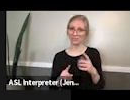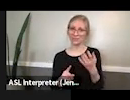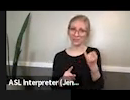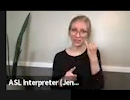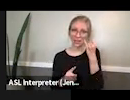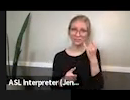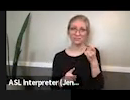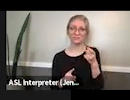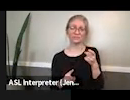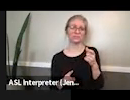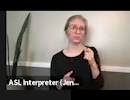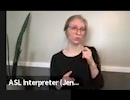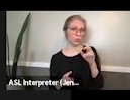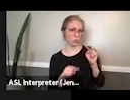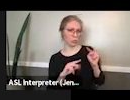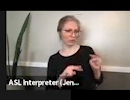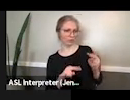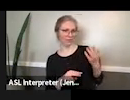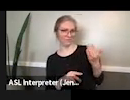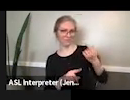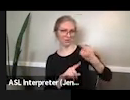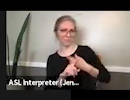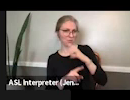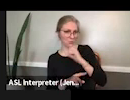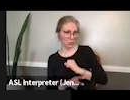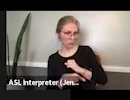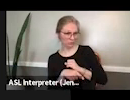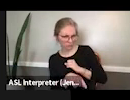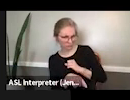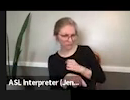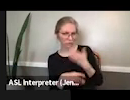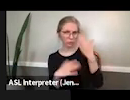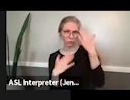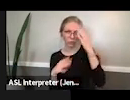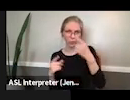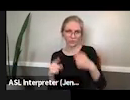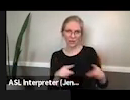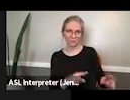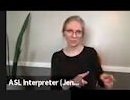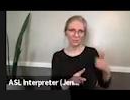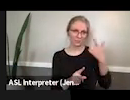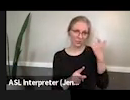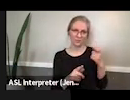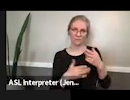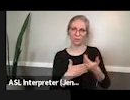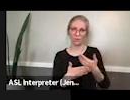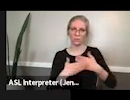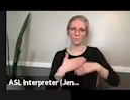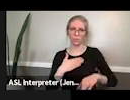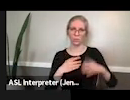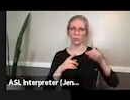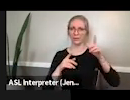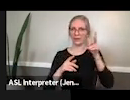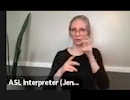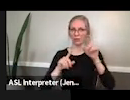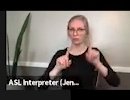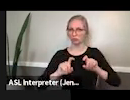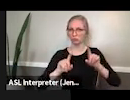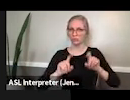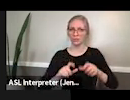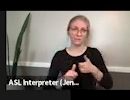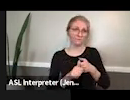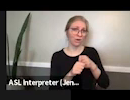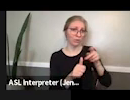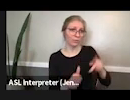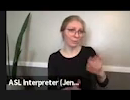15-month-old and you don't know what was happening as a result of the newborn hearing screening, follow up at 15 months is better than follow